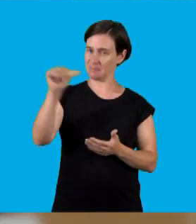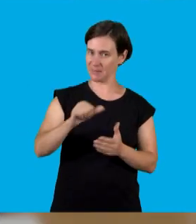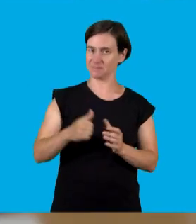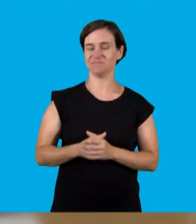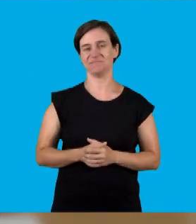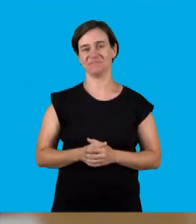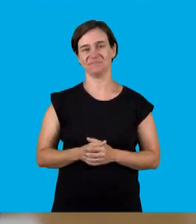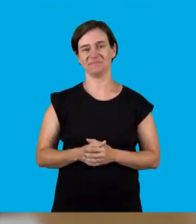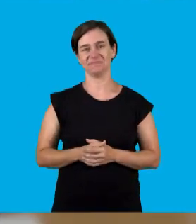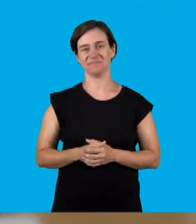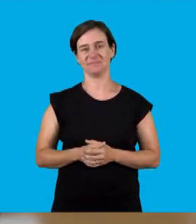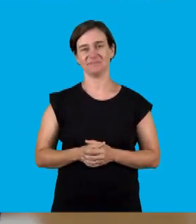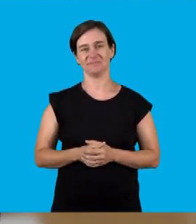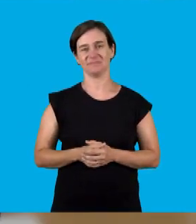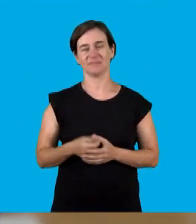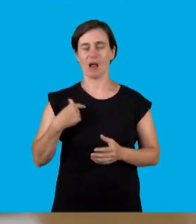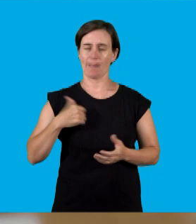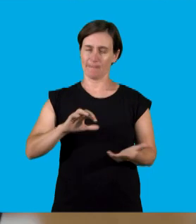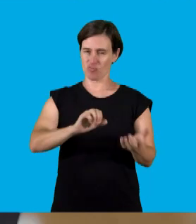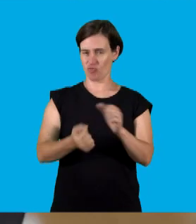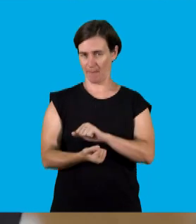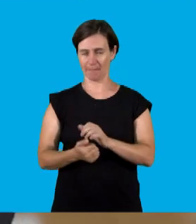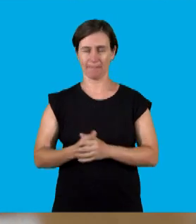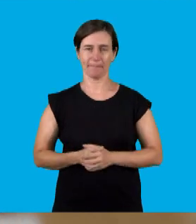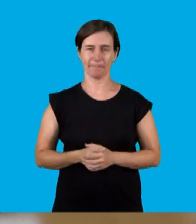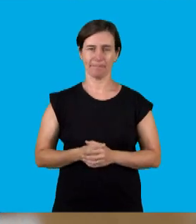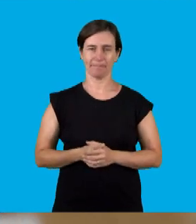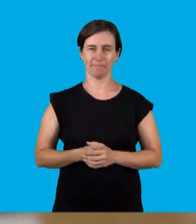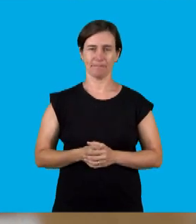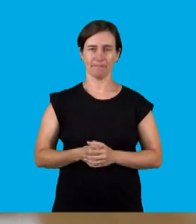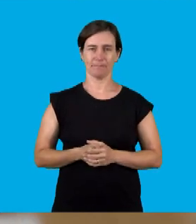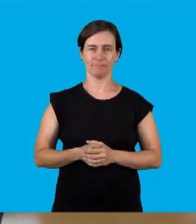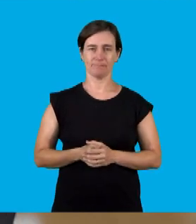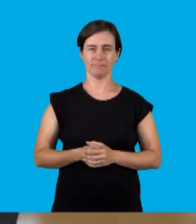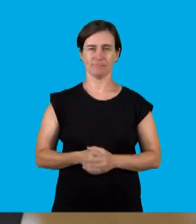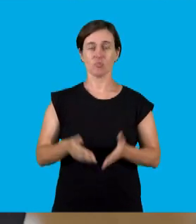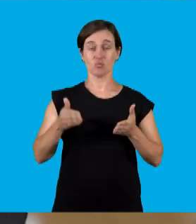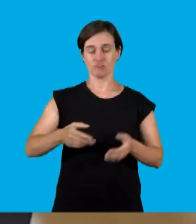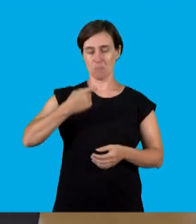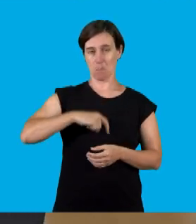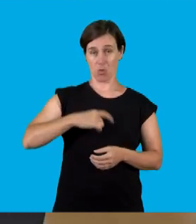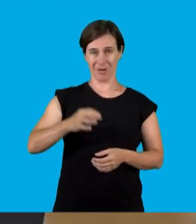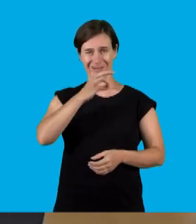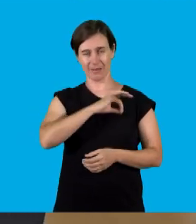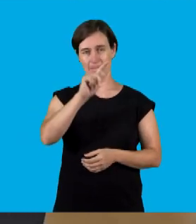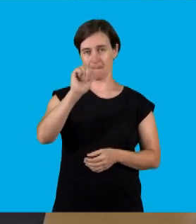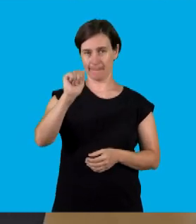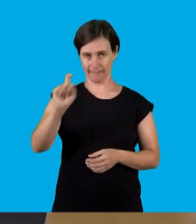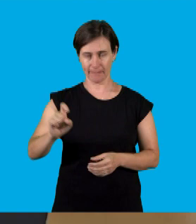Welcome back after our short advert break. Guys, let us quickly wrap up today's lesson. So in today's lesson, we looked at personal income tax,